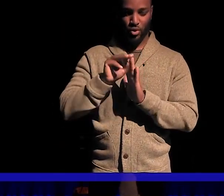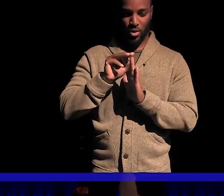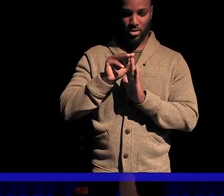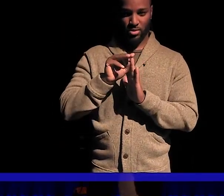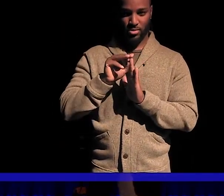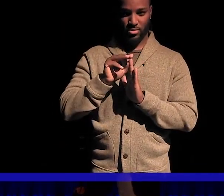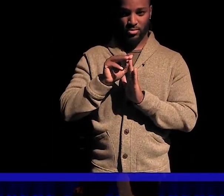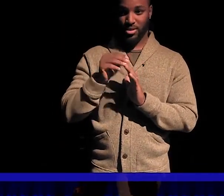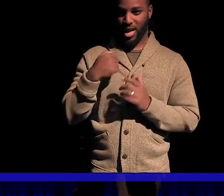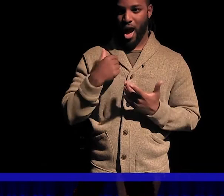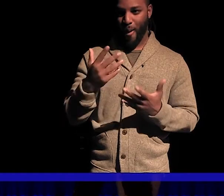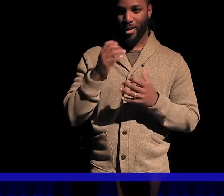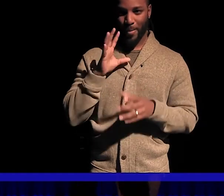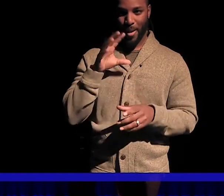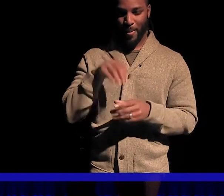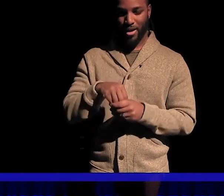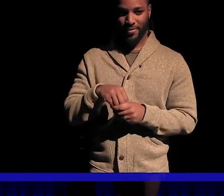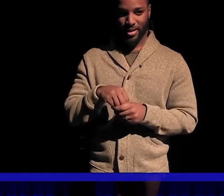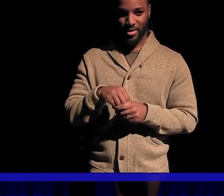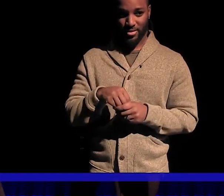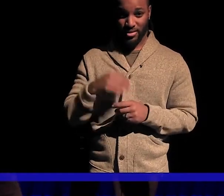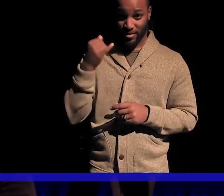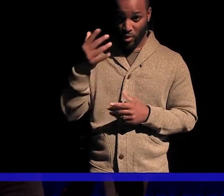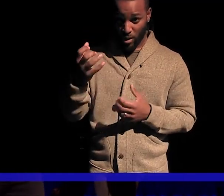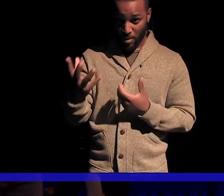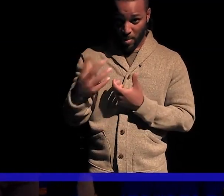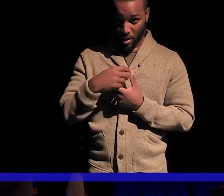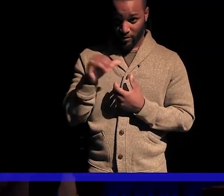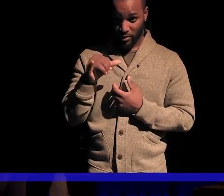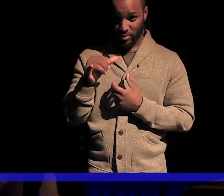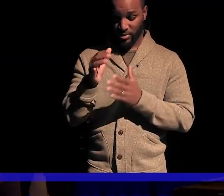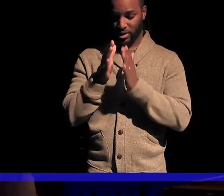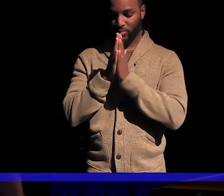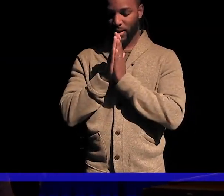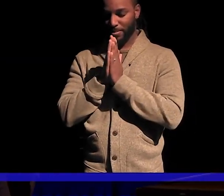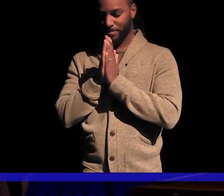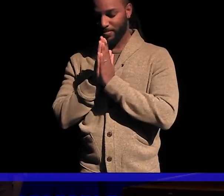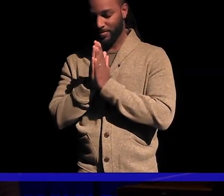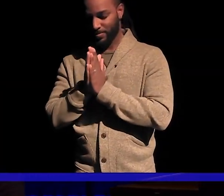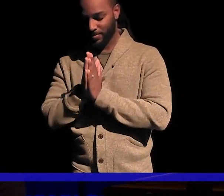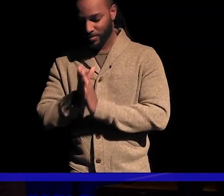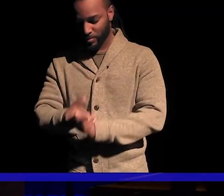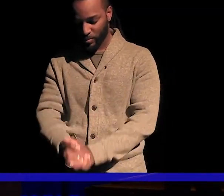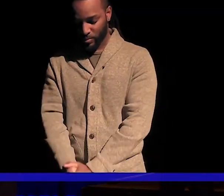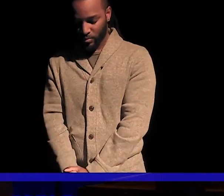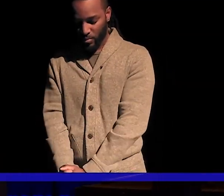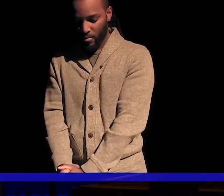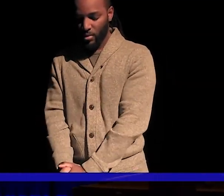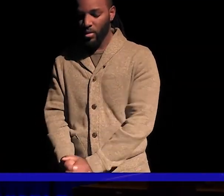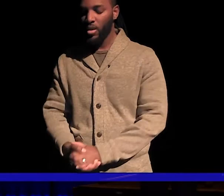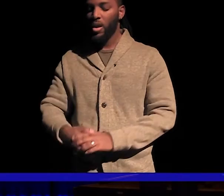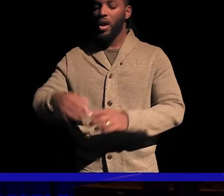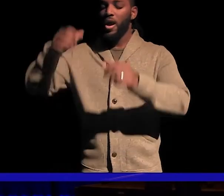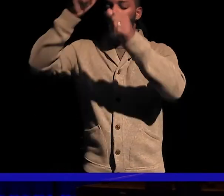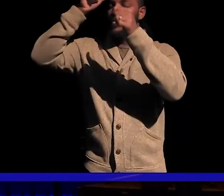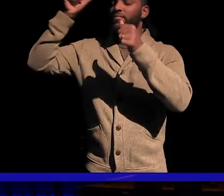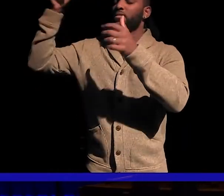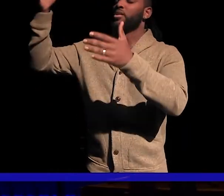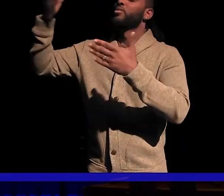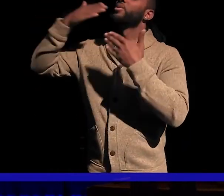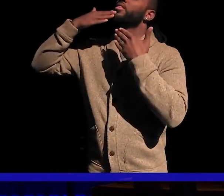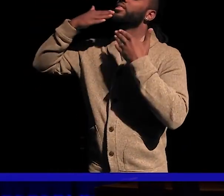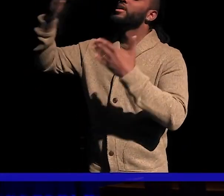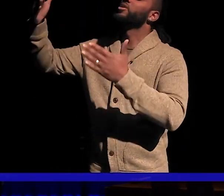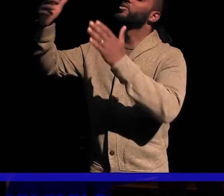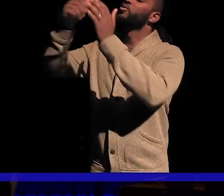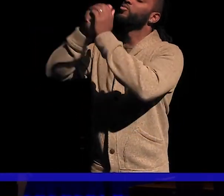want to be part of that. If you want to be part of that, let's pray. Father, we just thank and praise you.